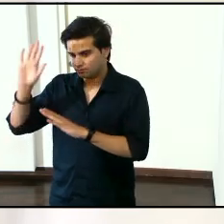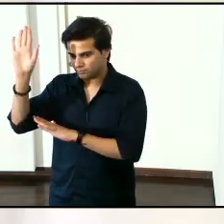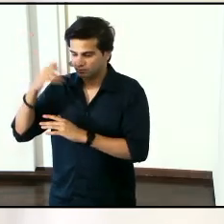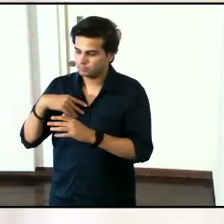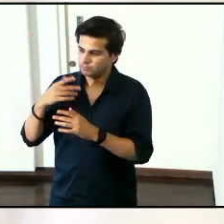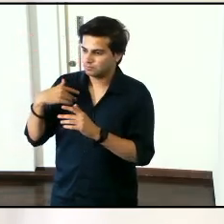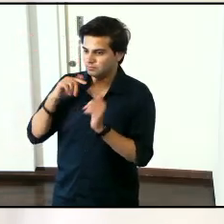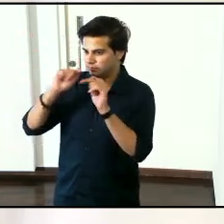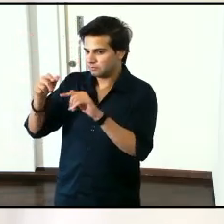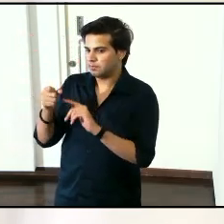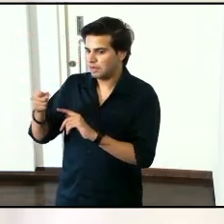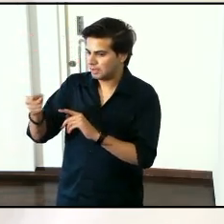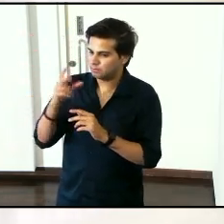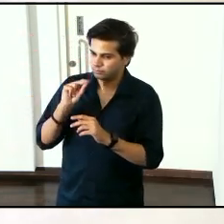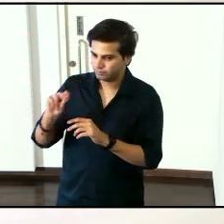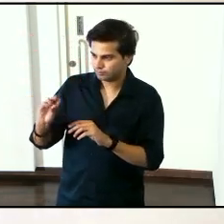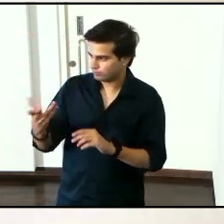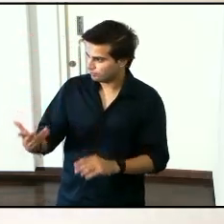I'll come up to you.